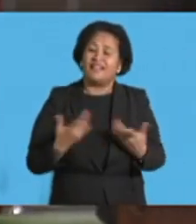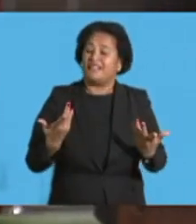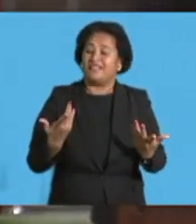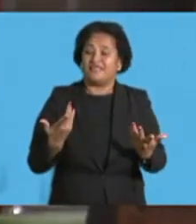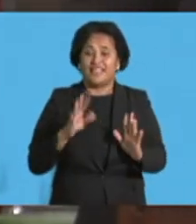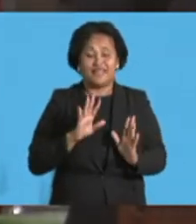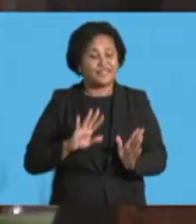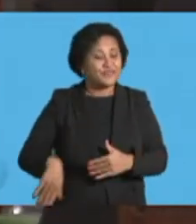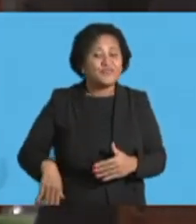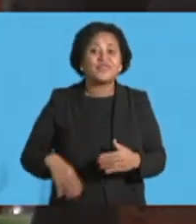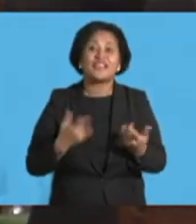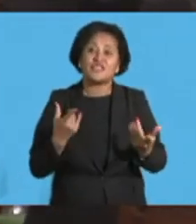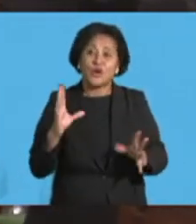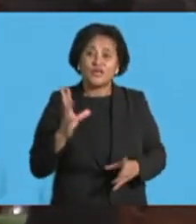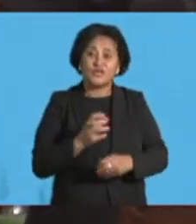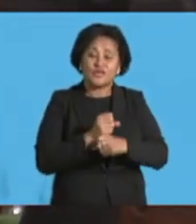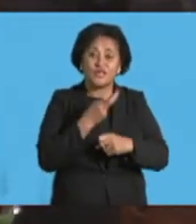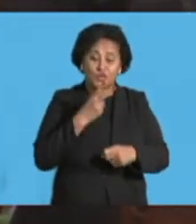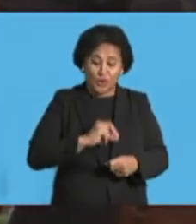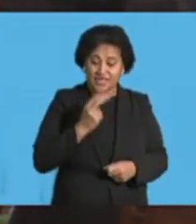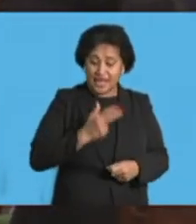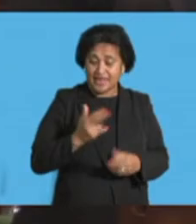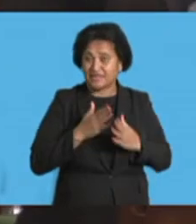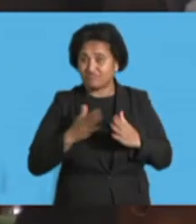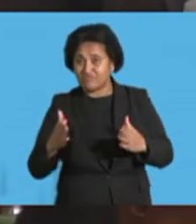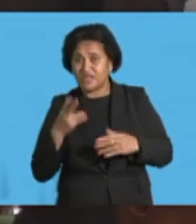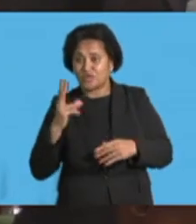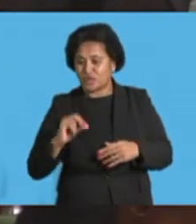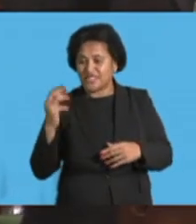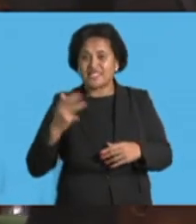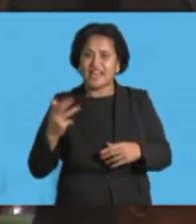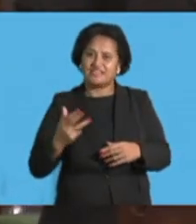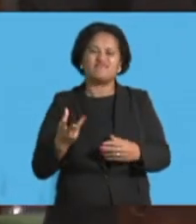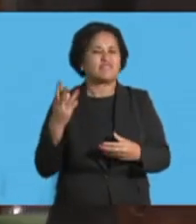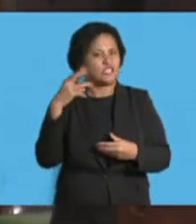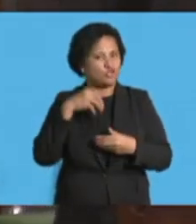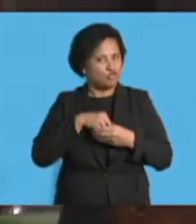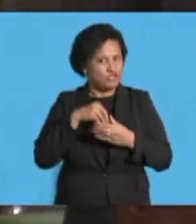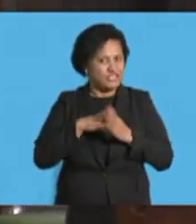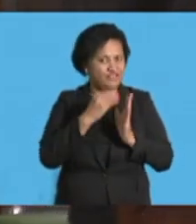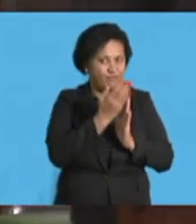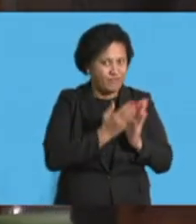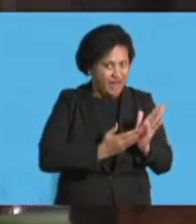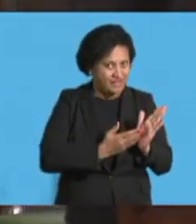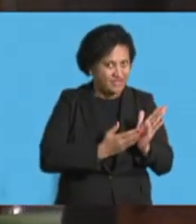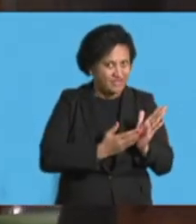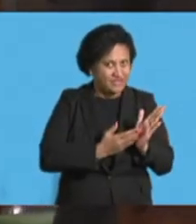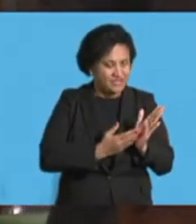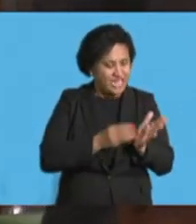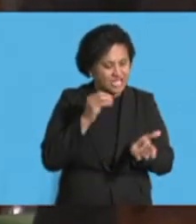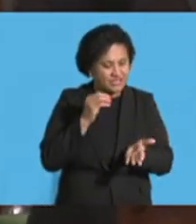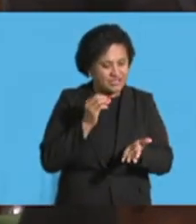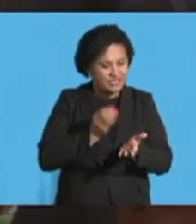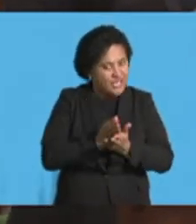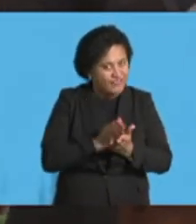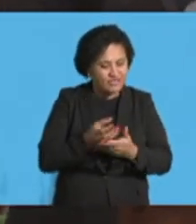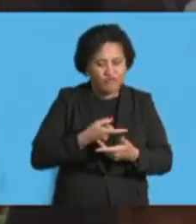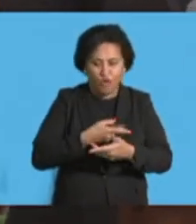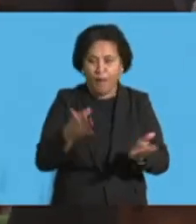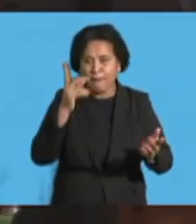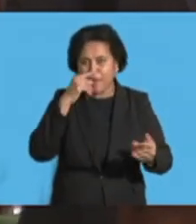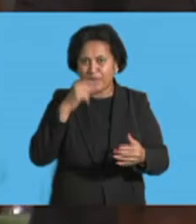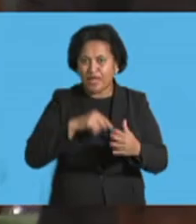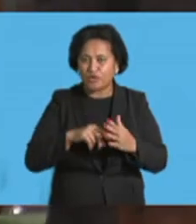the 2018-2019 budget is an inclusive one that caters for the needs of people living in poverty,